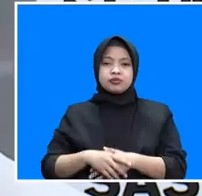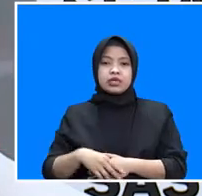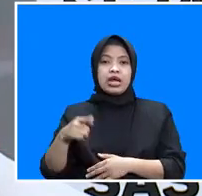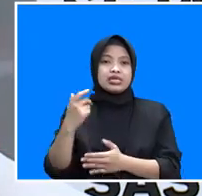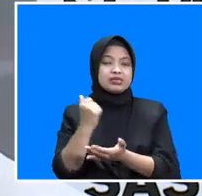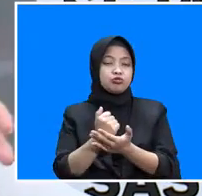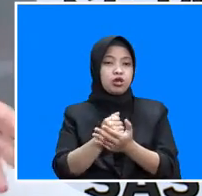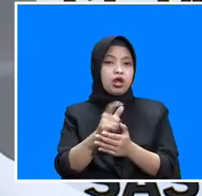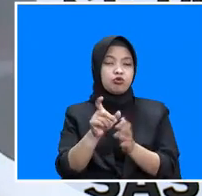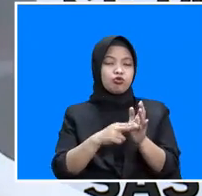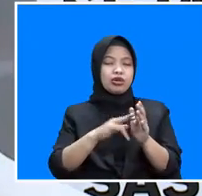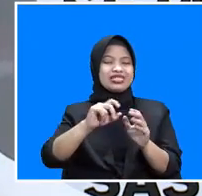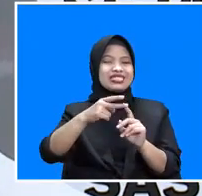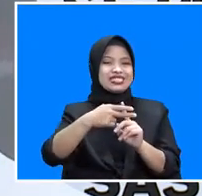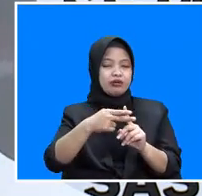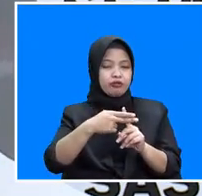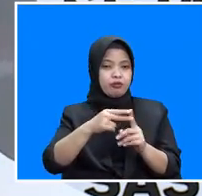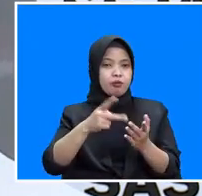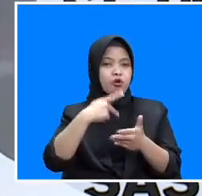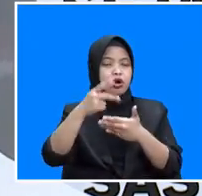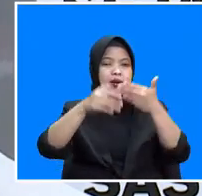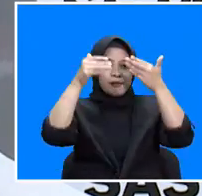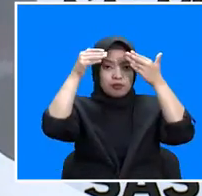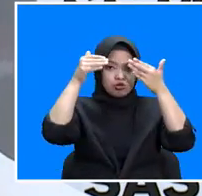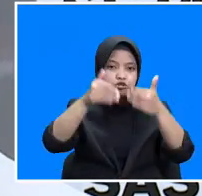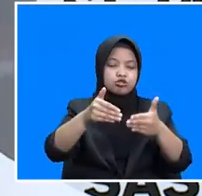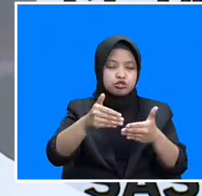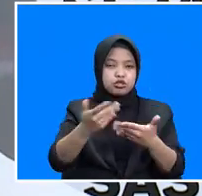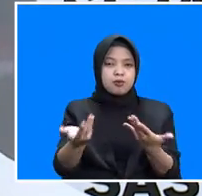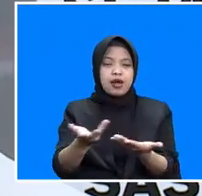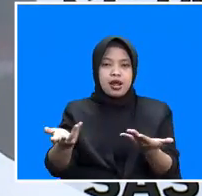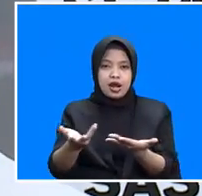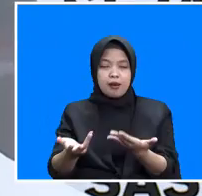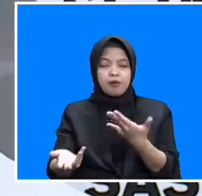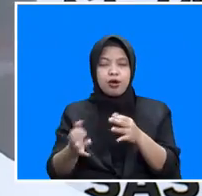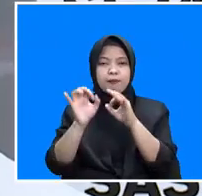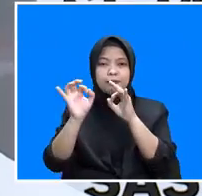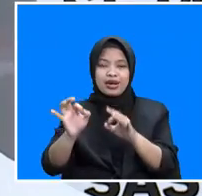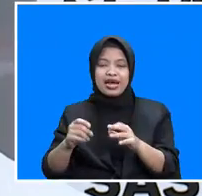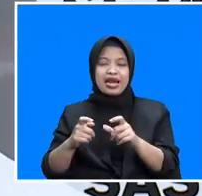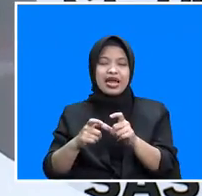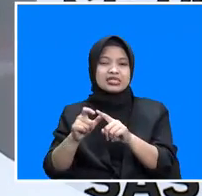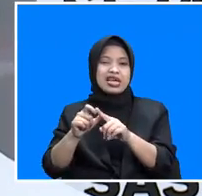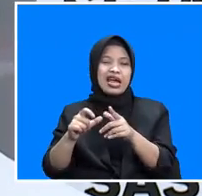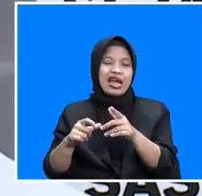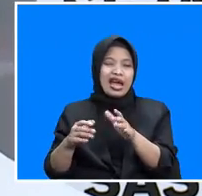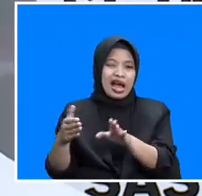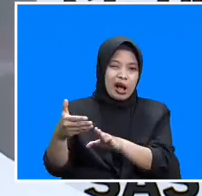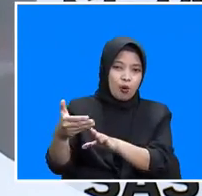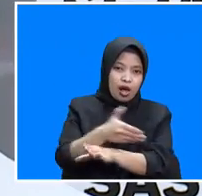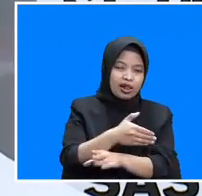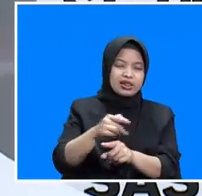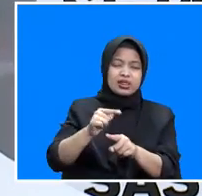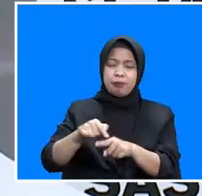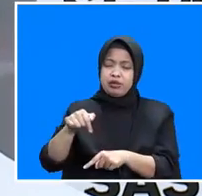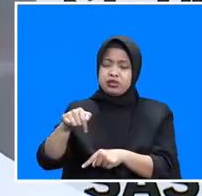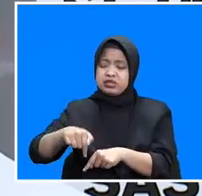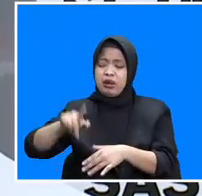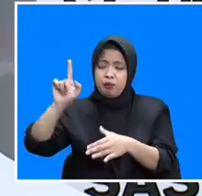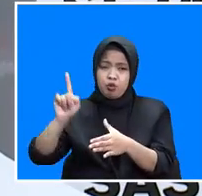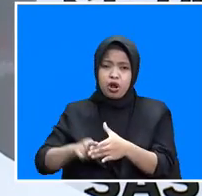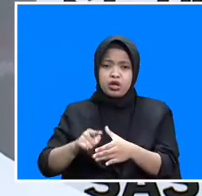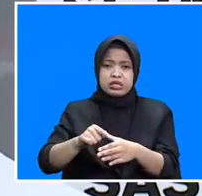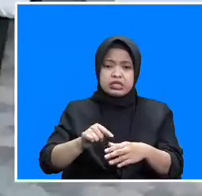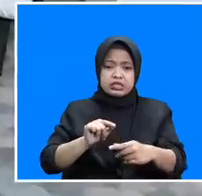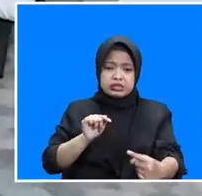pre-existed the pandemic, in fact, it's even more needed in this context. You know, it's really, really important. So we're working a lot with